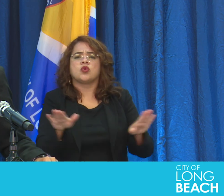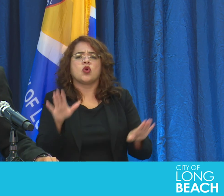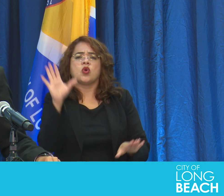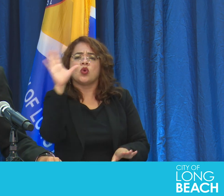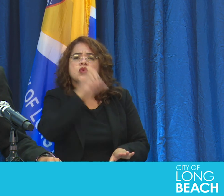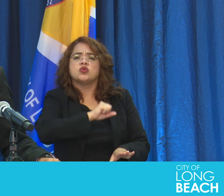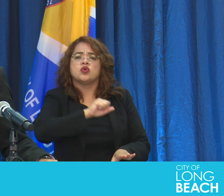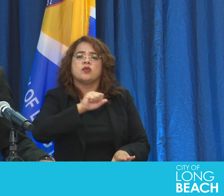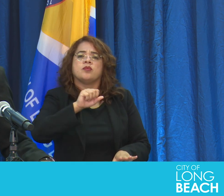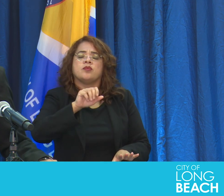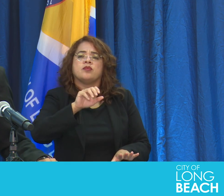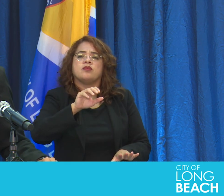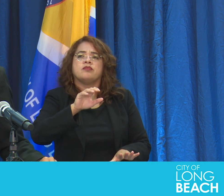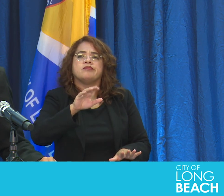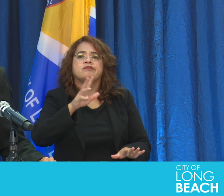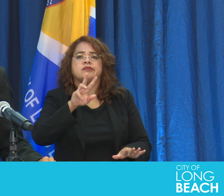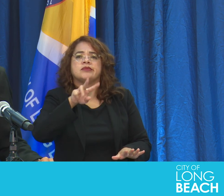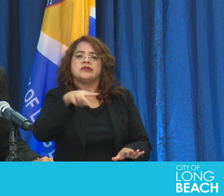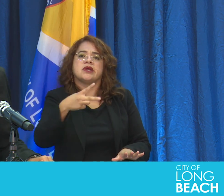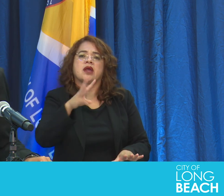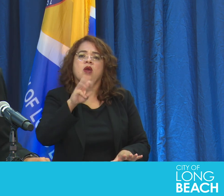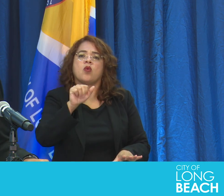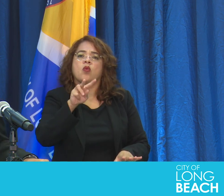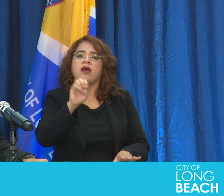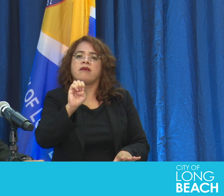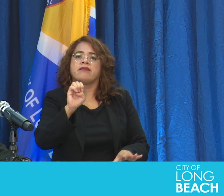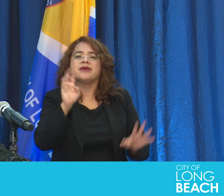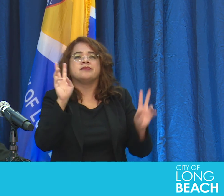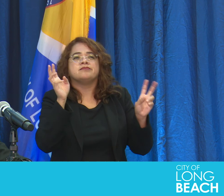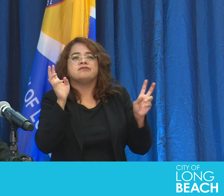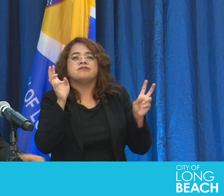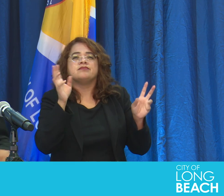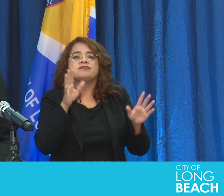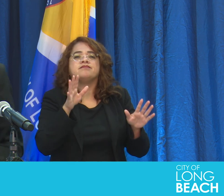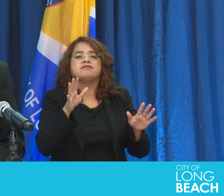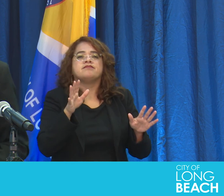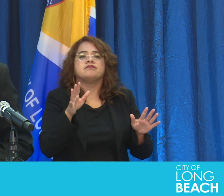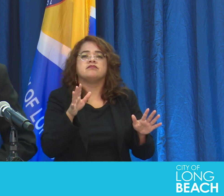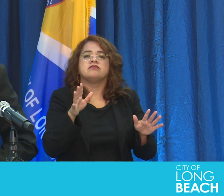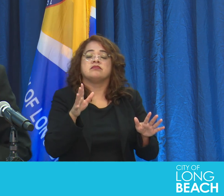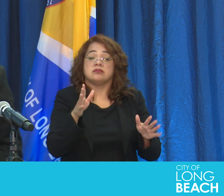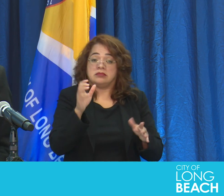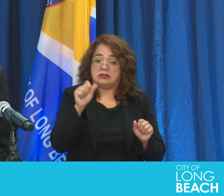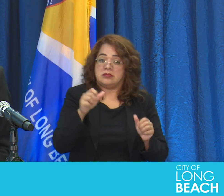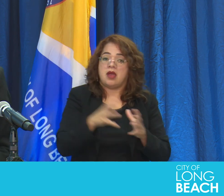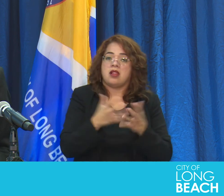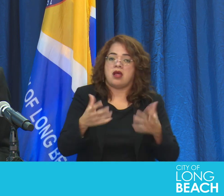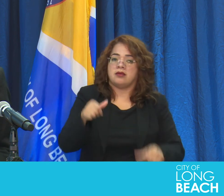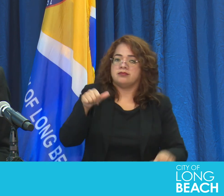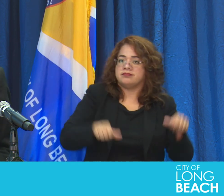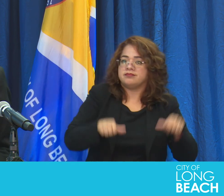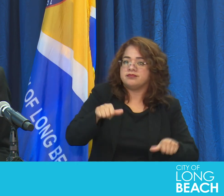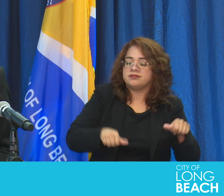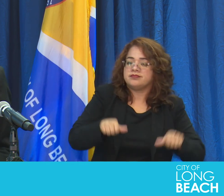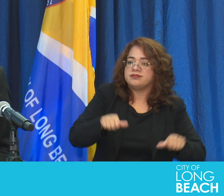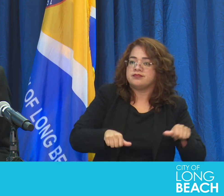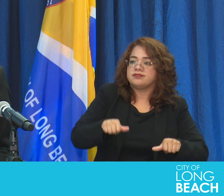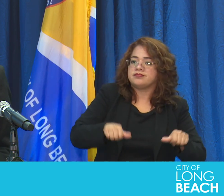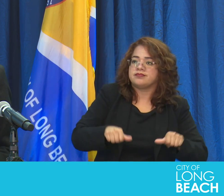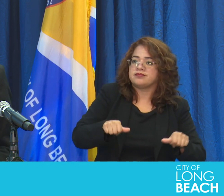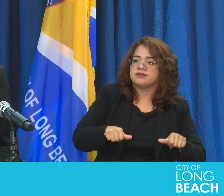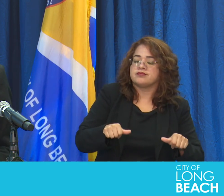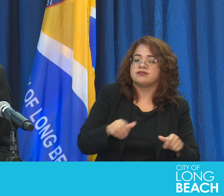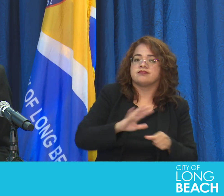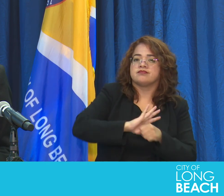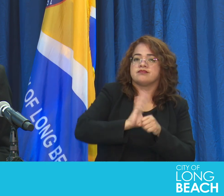be a second wave of COVID-19. I know there's a lot of uncertainty around how long